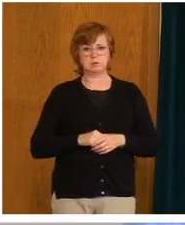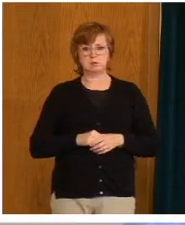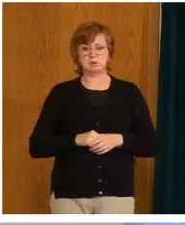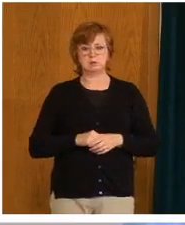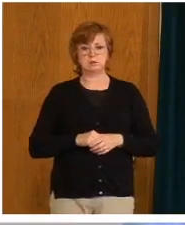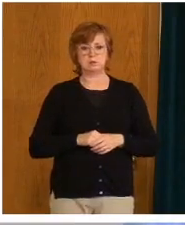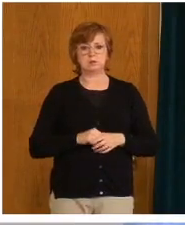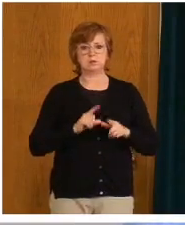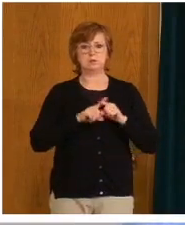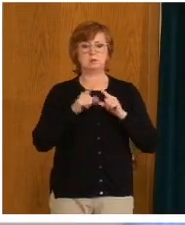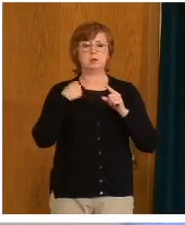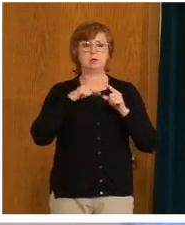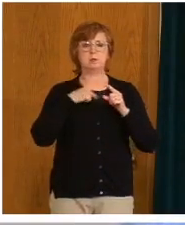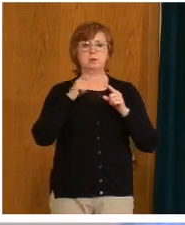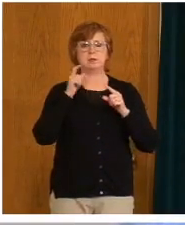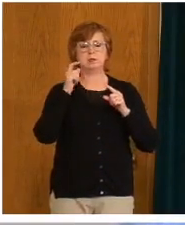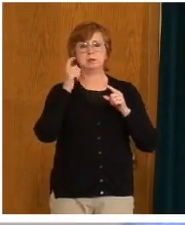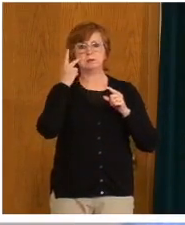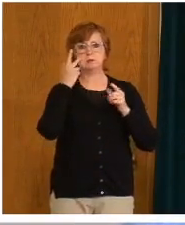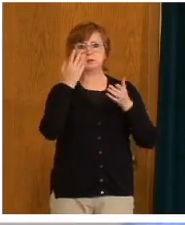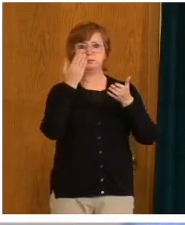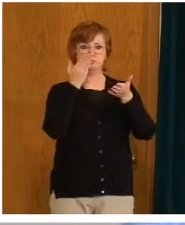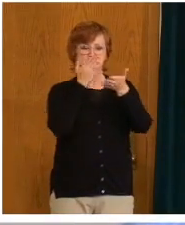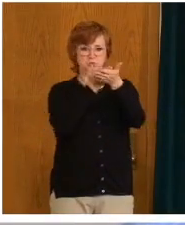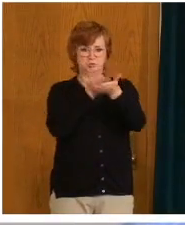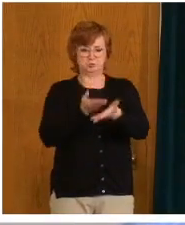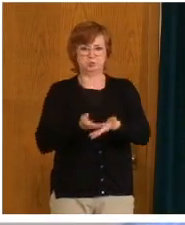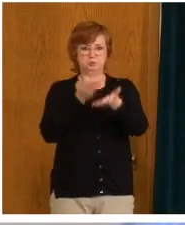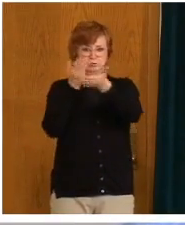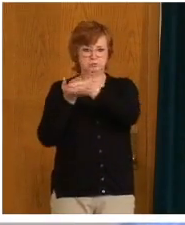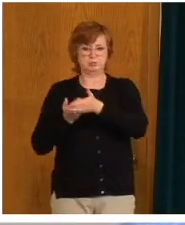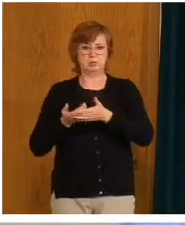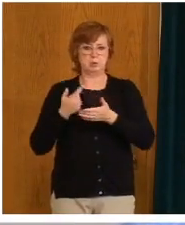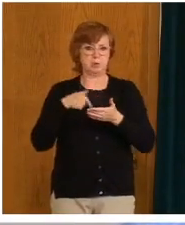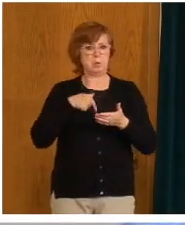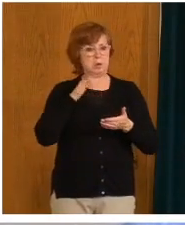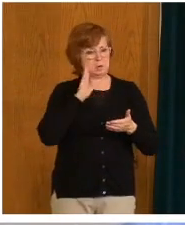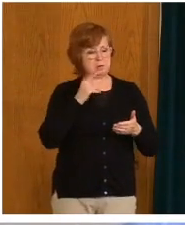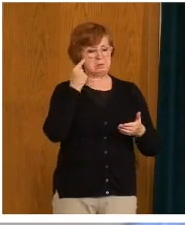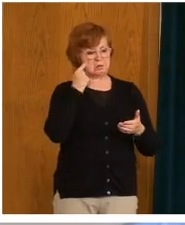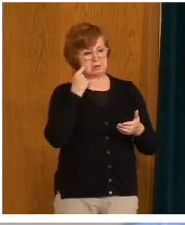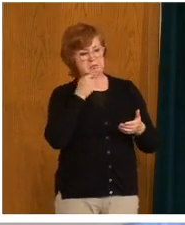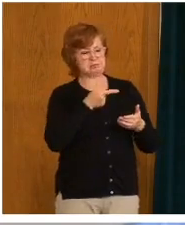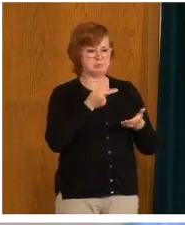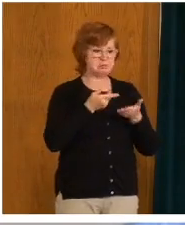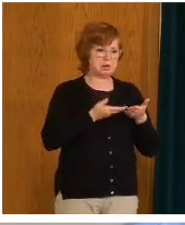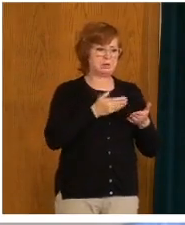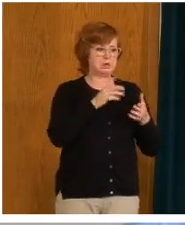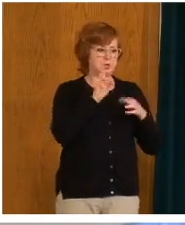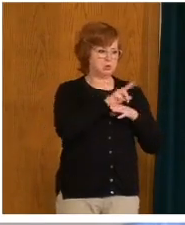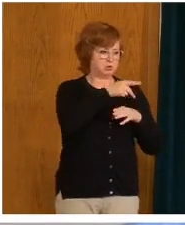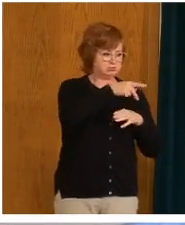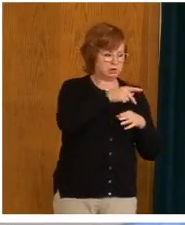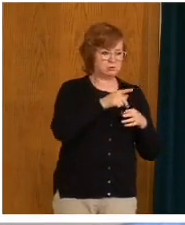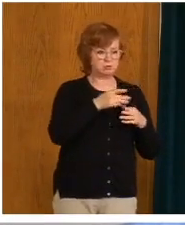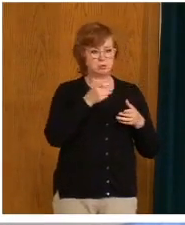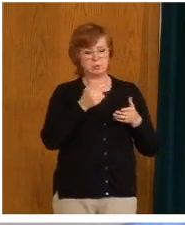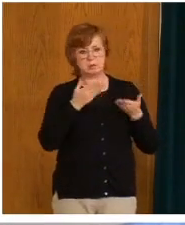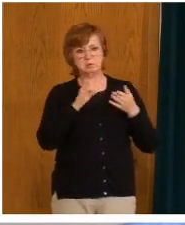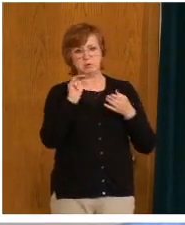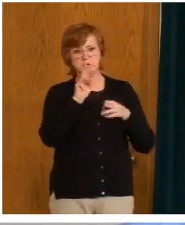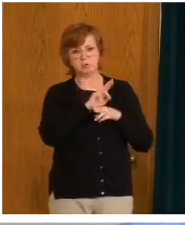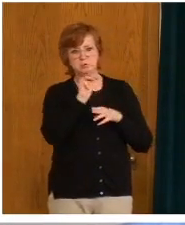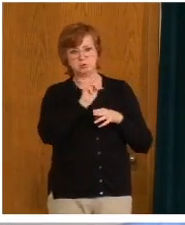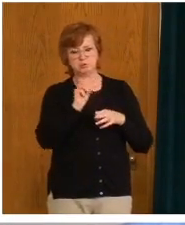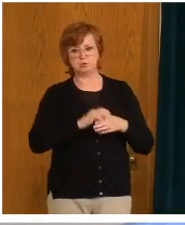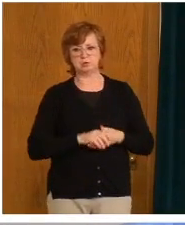we will consider using other vaccines as a second dose. But right now, as Dr. Shahab has clearly said, it's AstraZeneca for